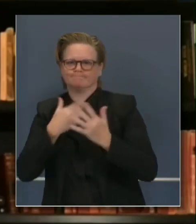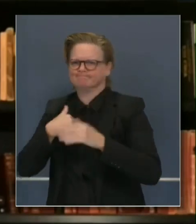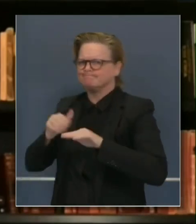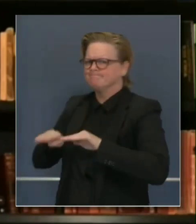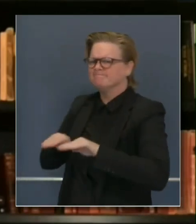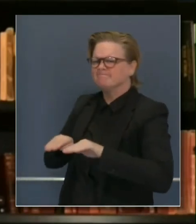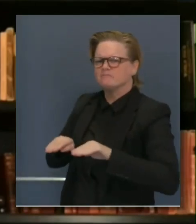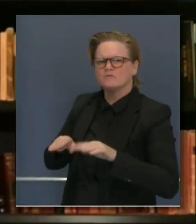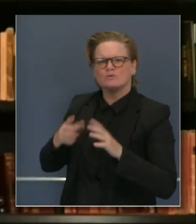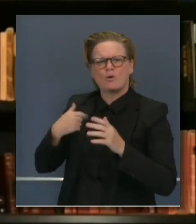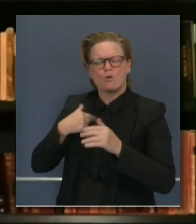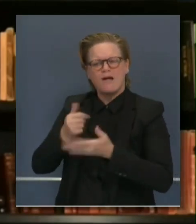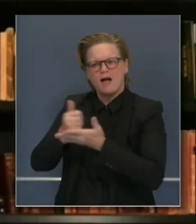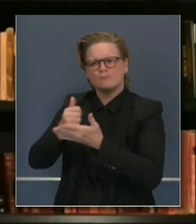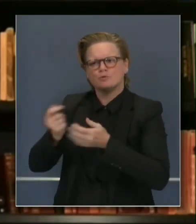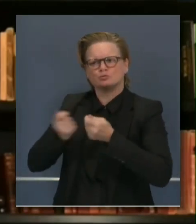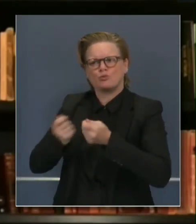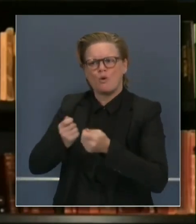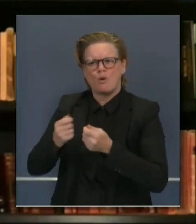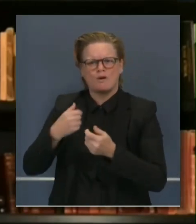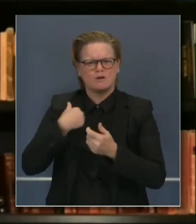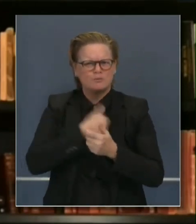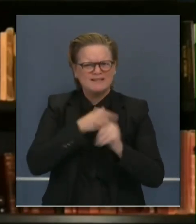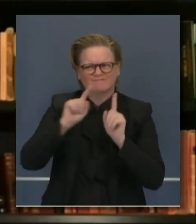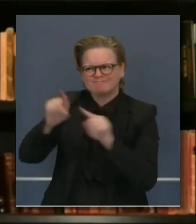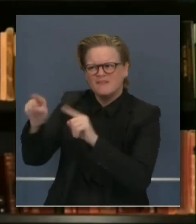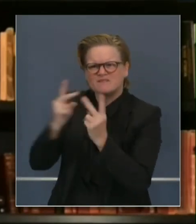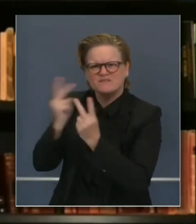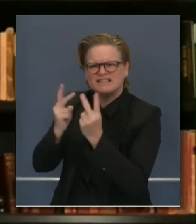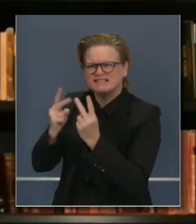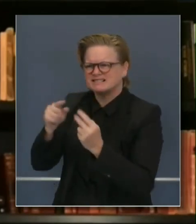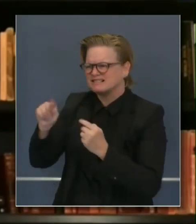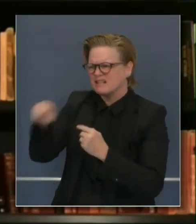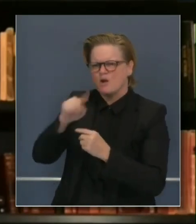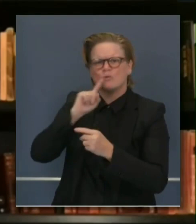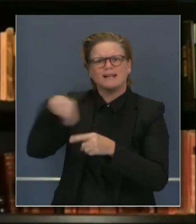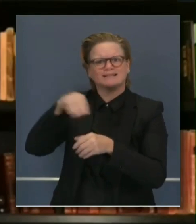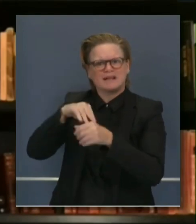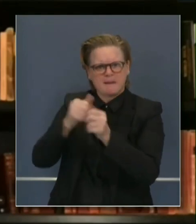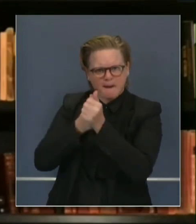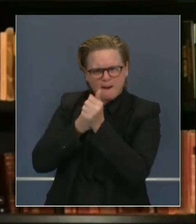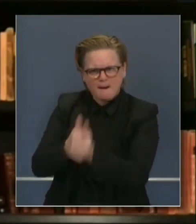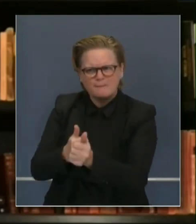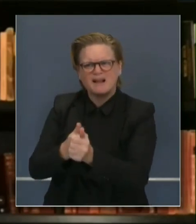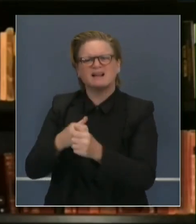right before Thanksgiving. And they were compliance visits. They're not to be punitive. They're not just to